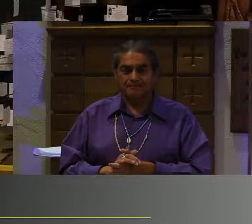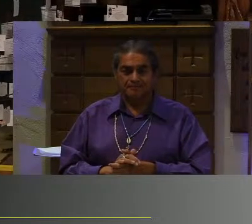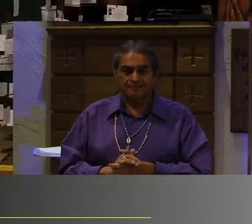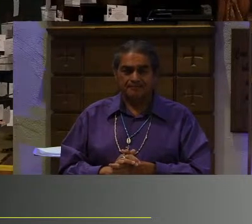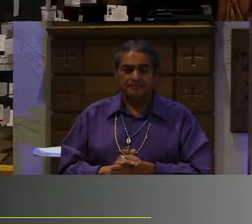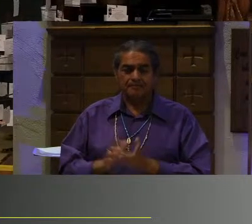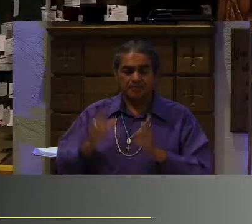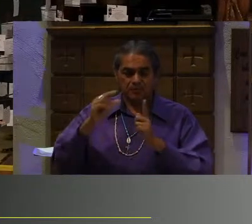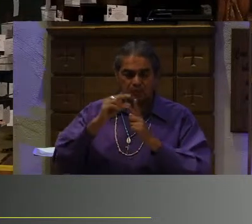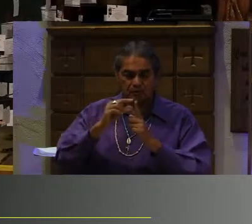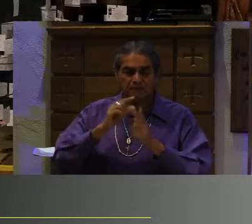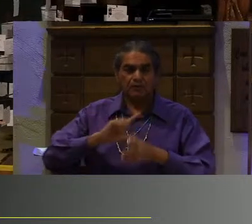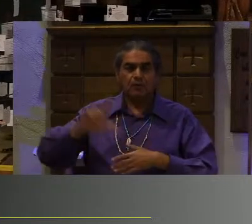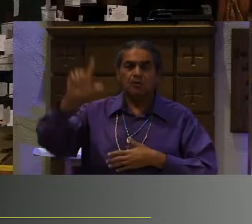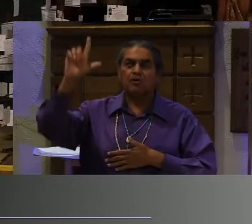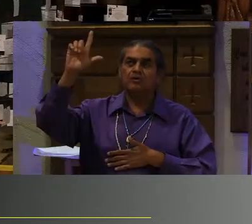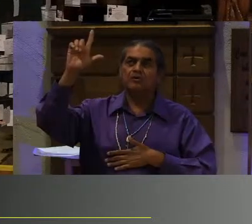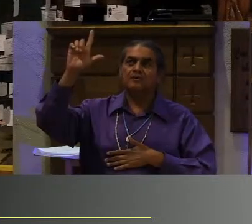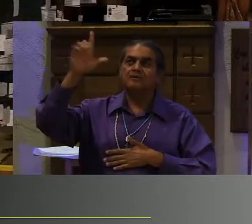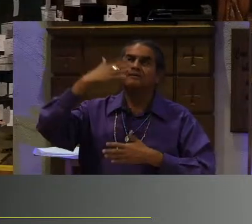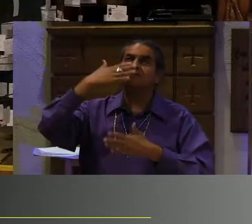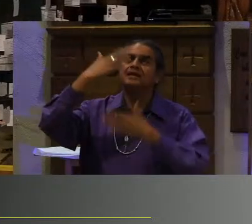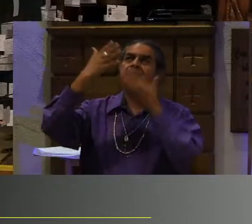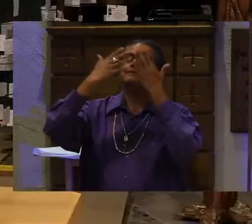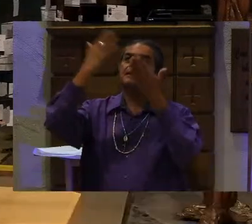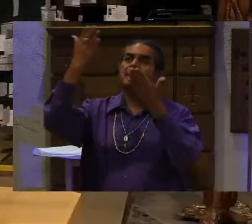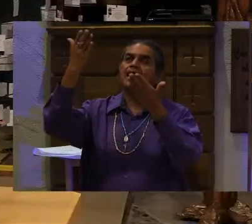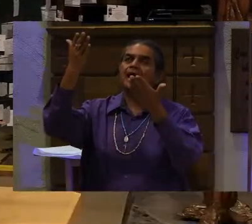The word of the Lord.